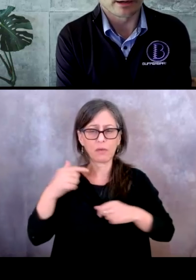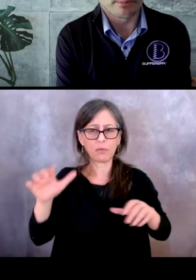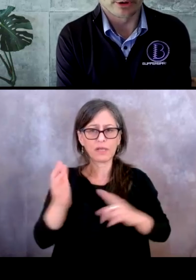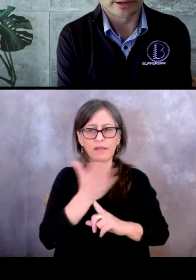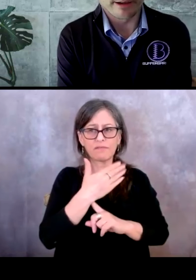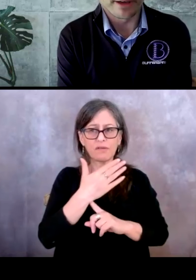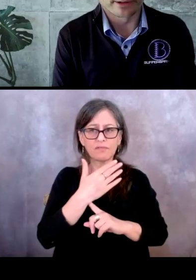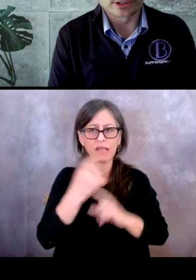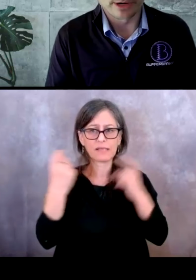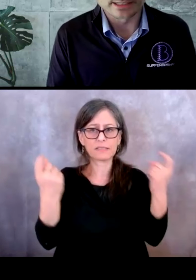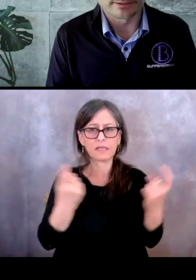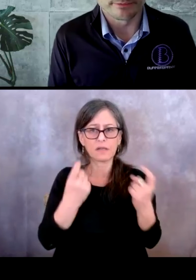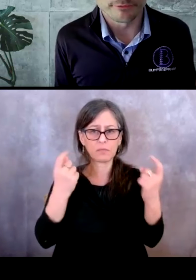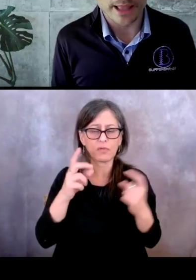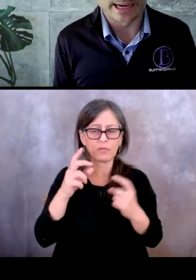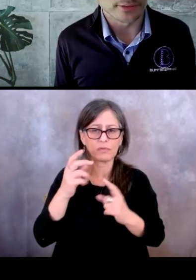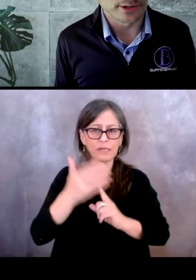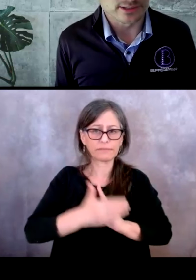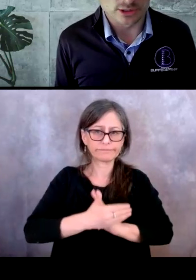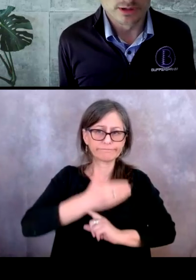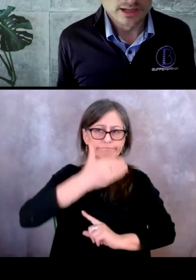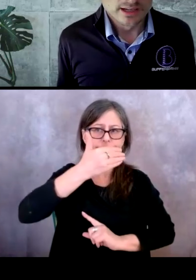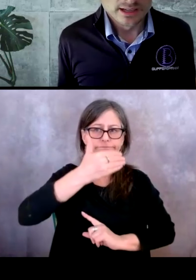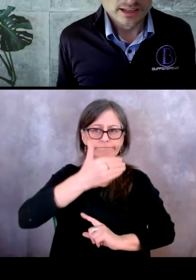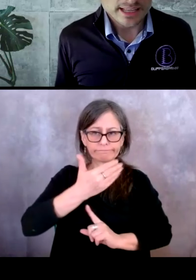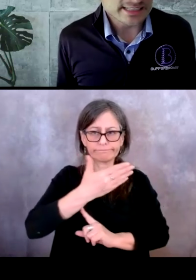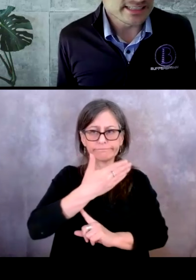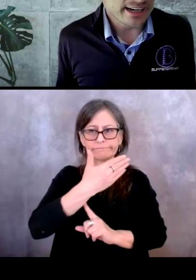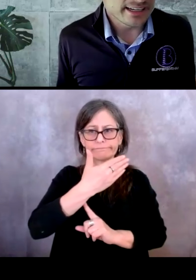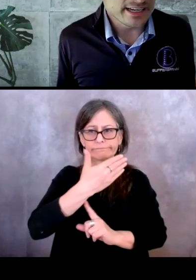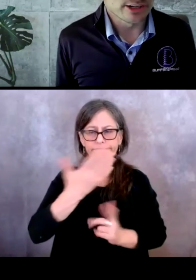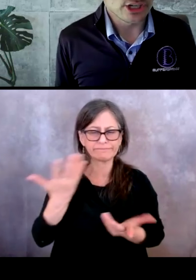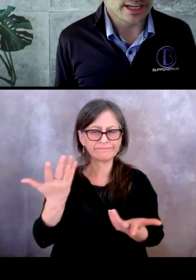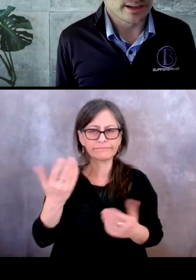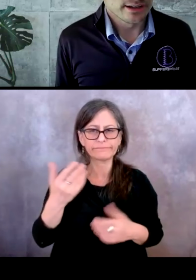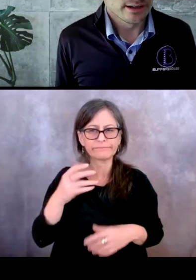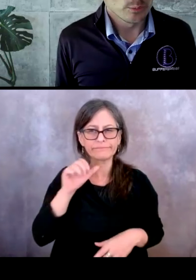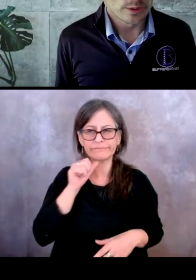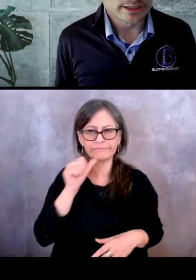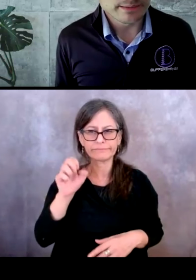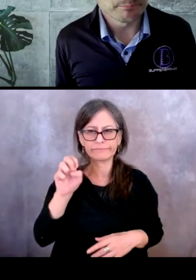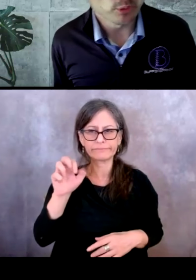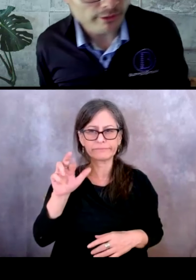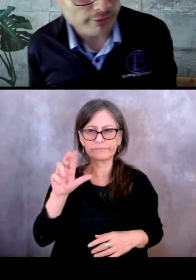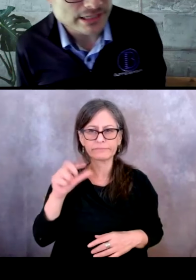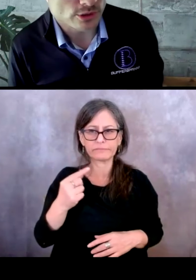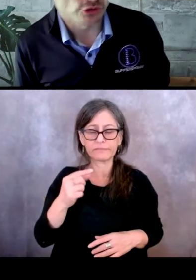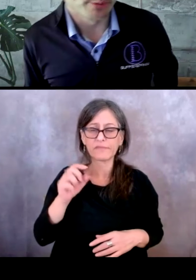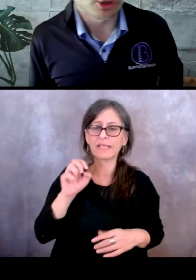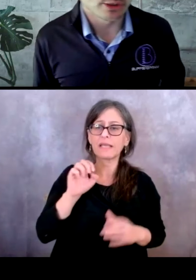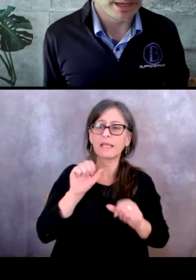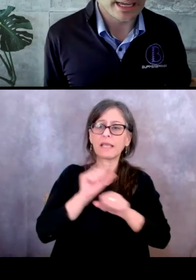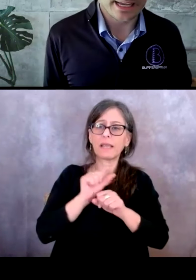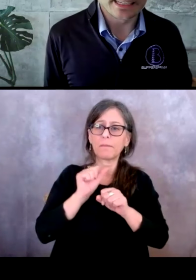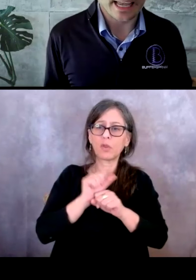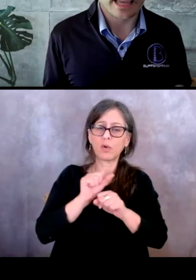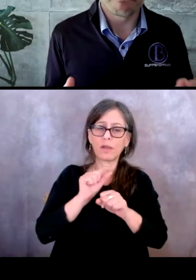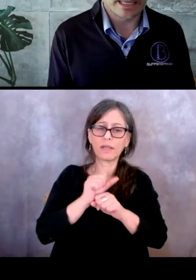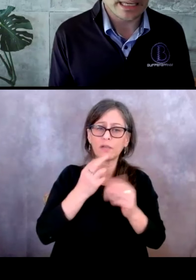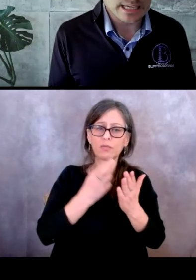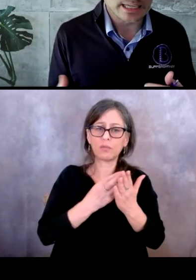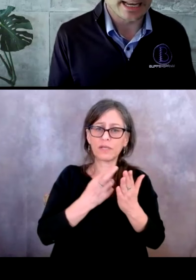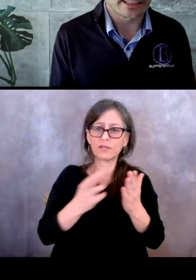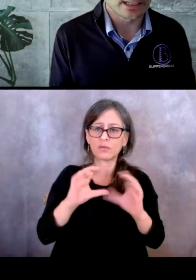flag ceremony and have veterans raise a flag out there. So that's not an ERG. What an employee resource group should be is